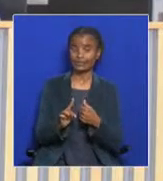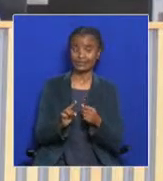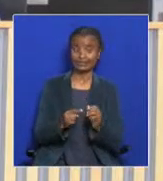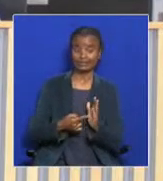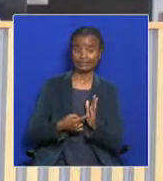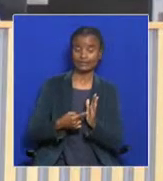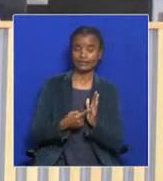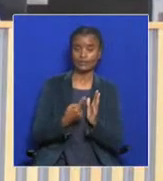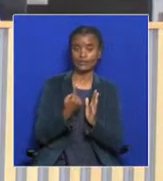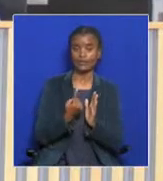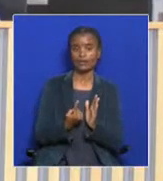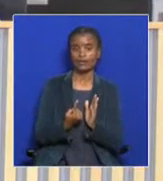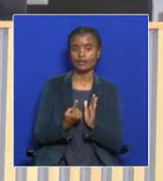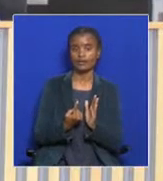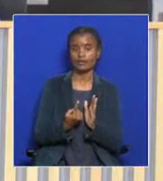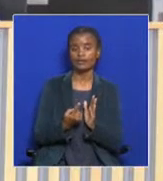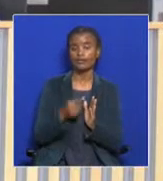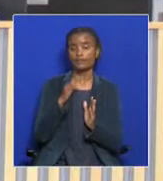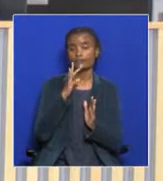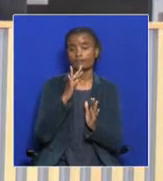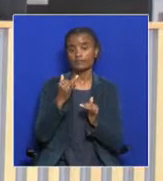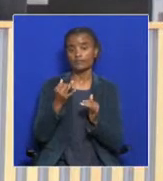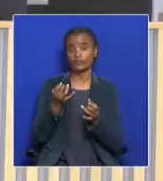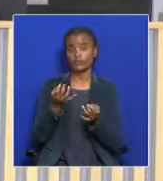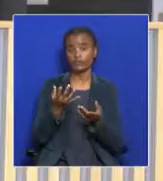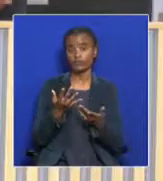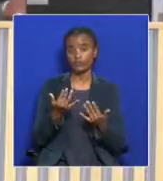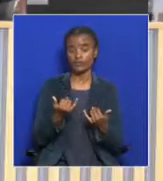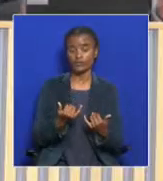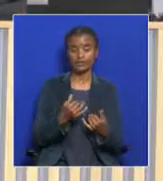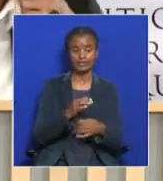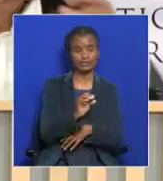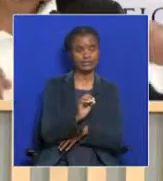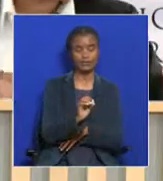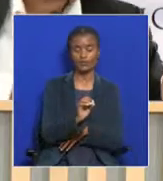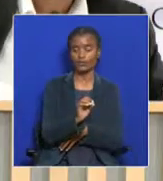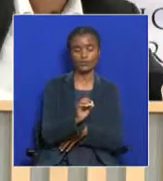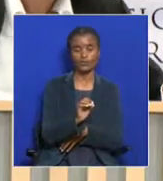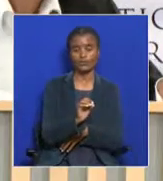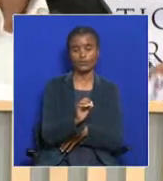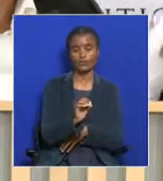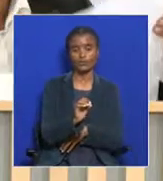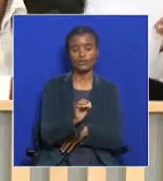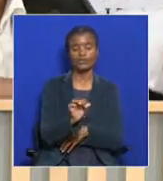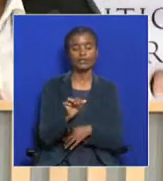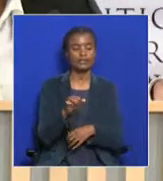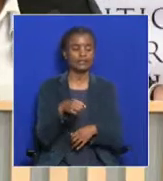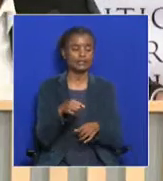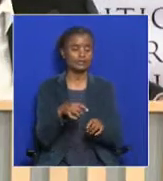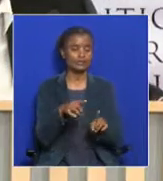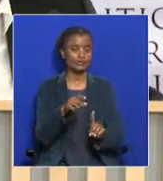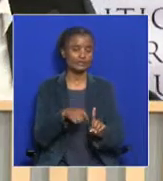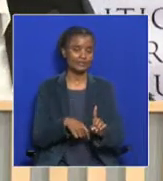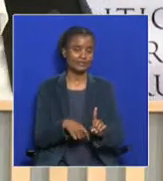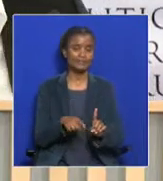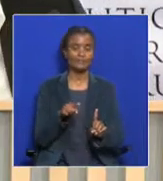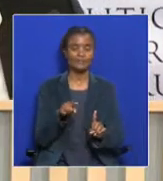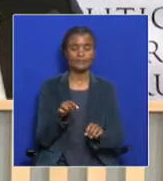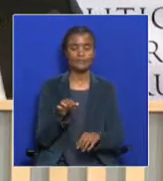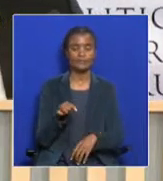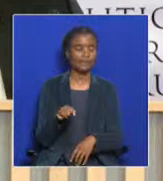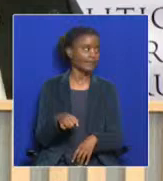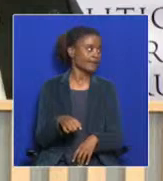you are referring to is definitely not zero. indeed, Chair. That is the chair. In fact, it